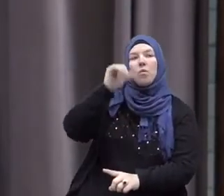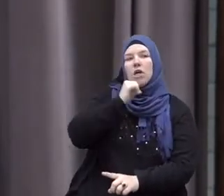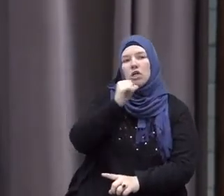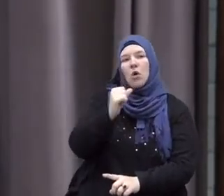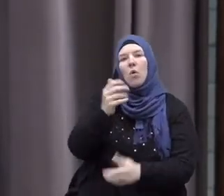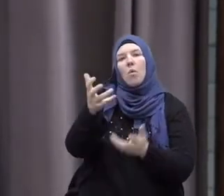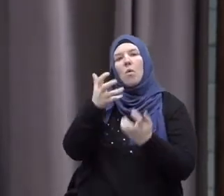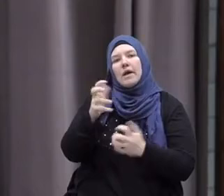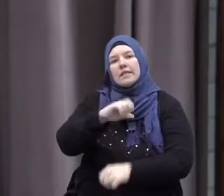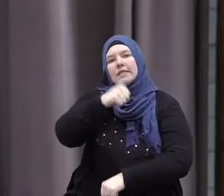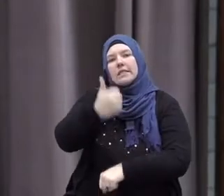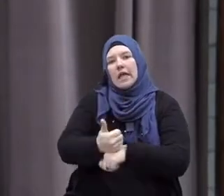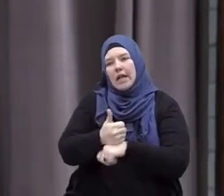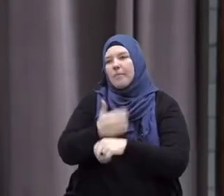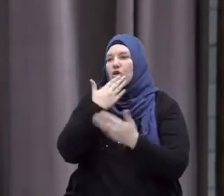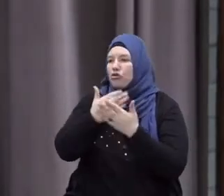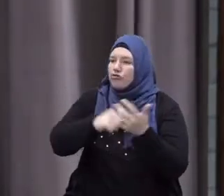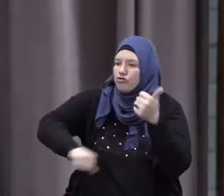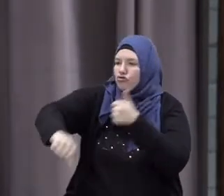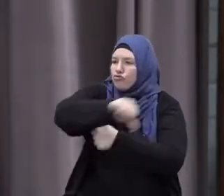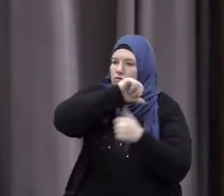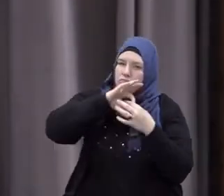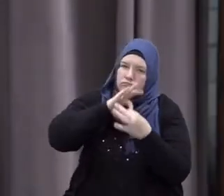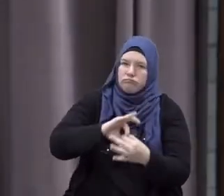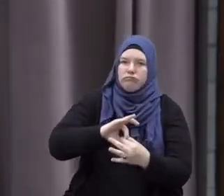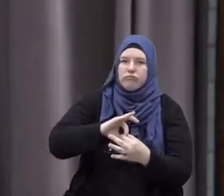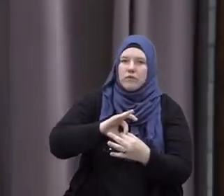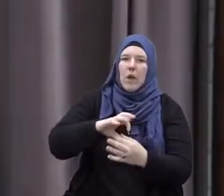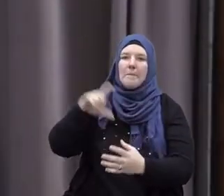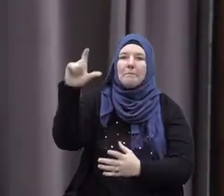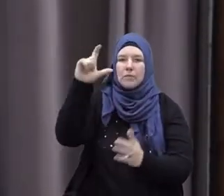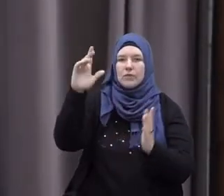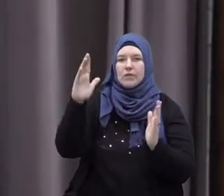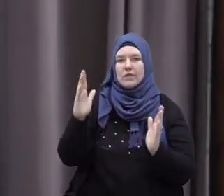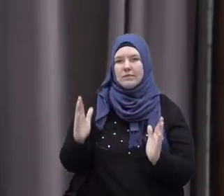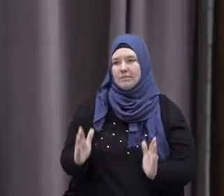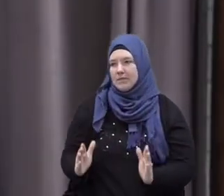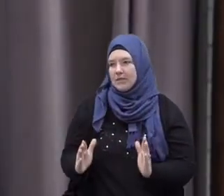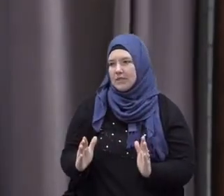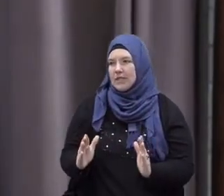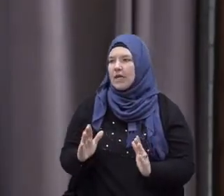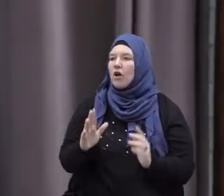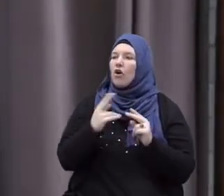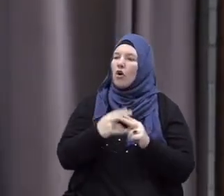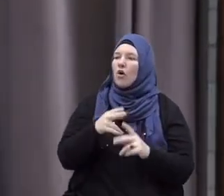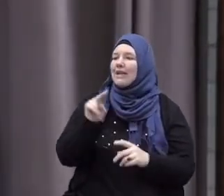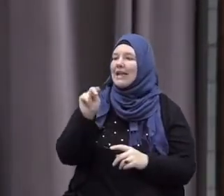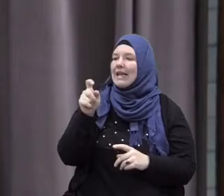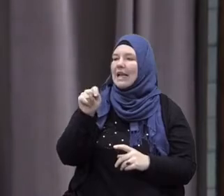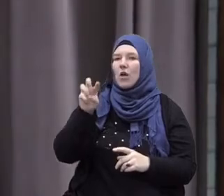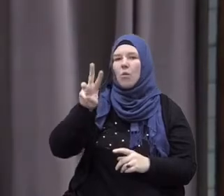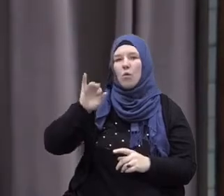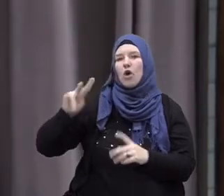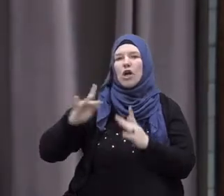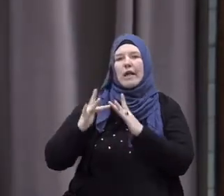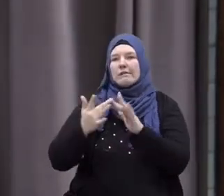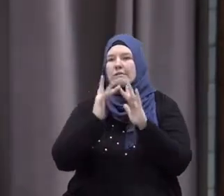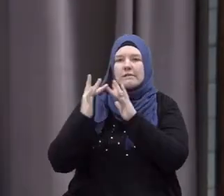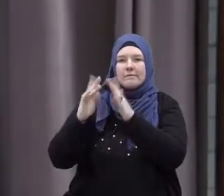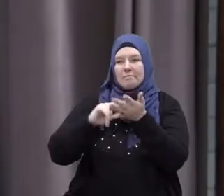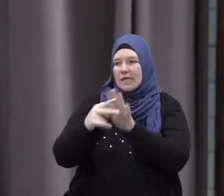to set up a social strong bond of Muslims, network of Muslims who